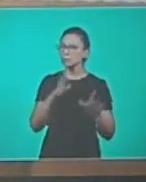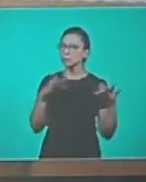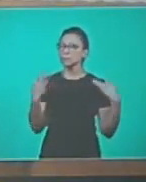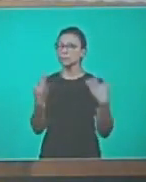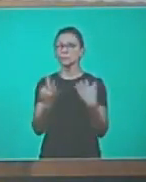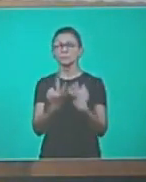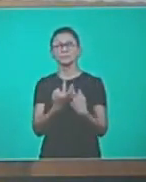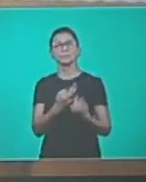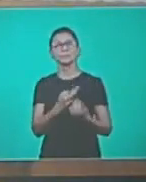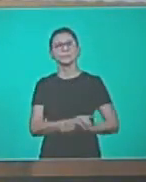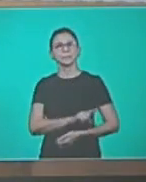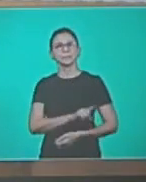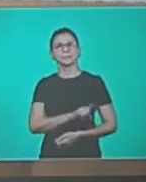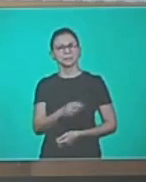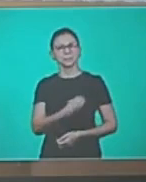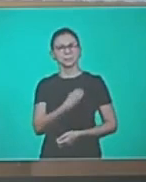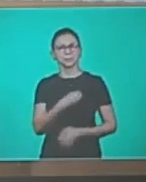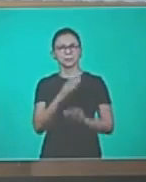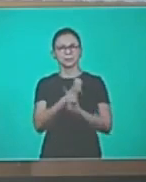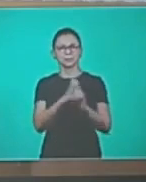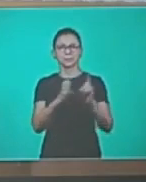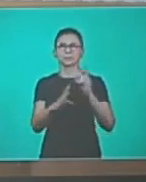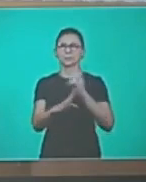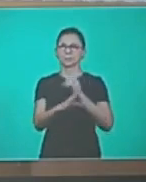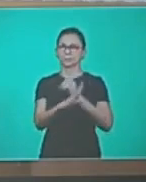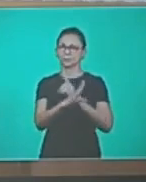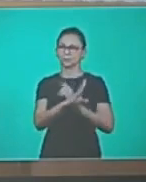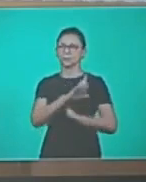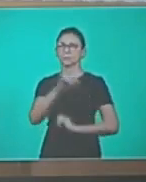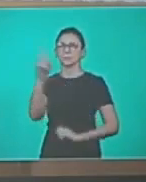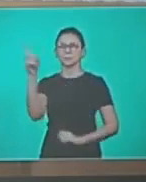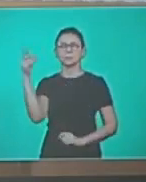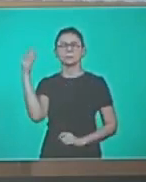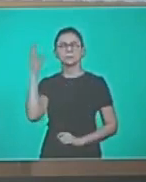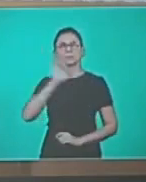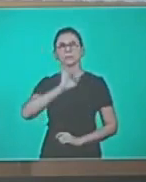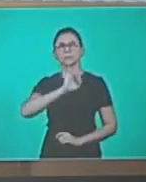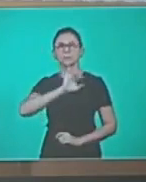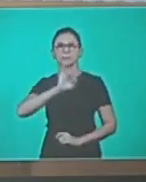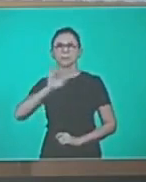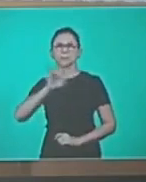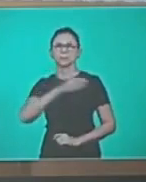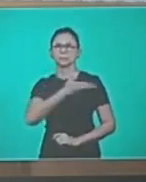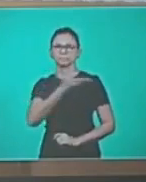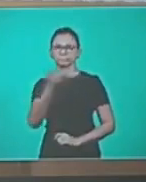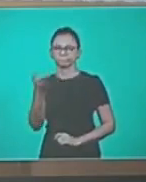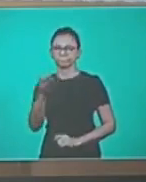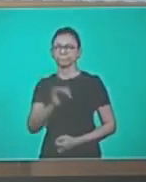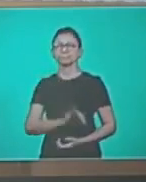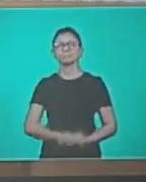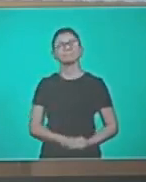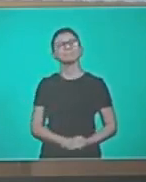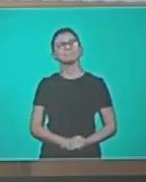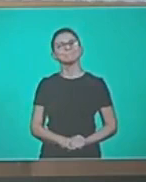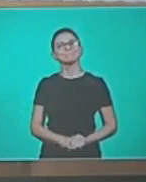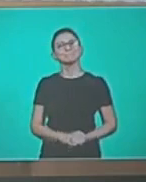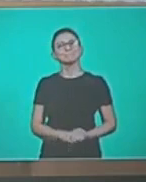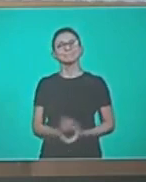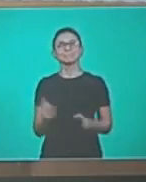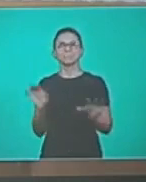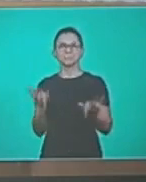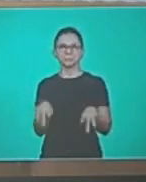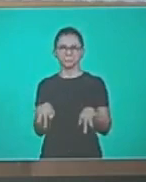expectations. Everyone should invite families and friends for this, as God has a special message for everyone.